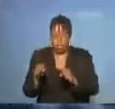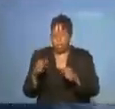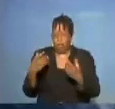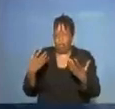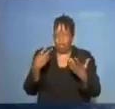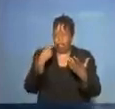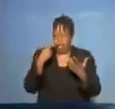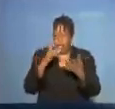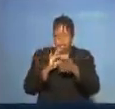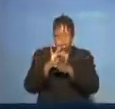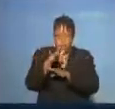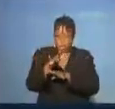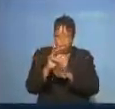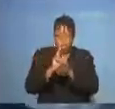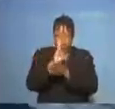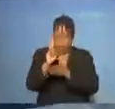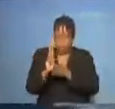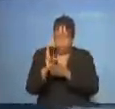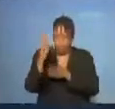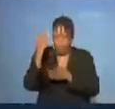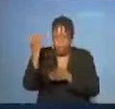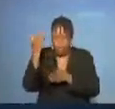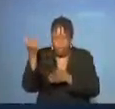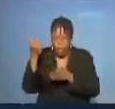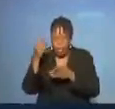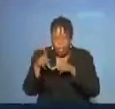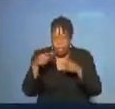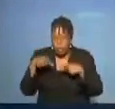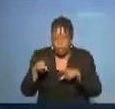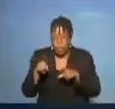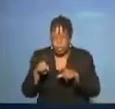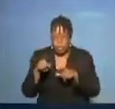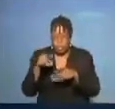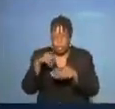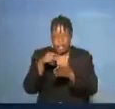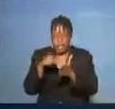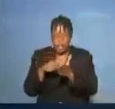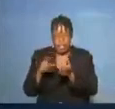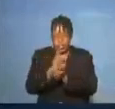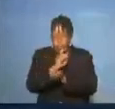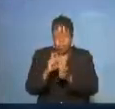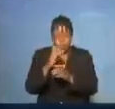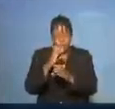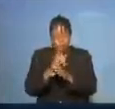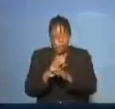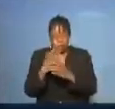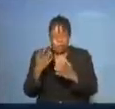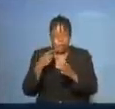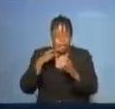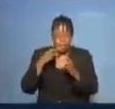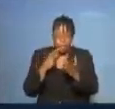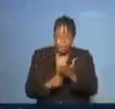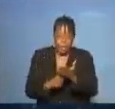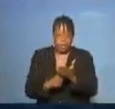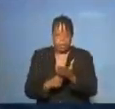had seen earlier videos, and I like, why are these people heading into this? They're going to destroy their cars. And in fact, if you saw one of the videos